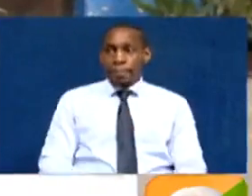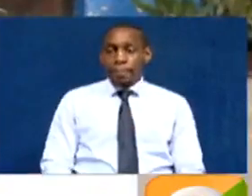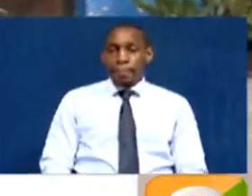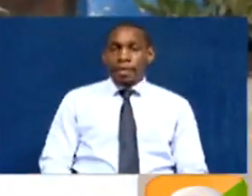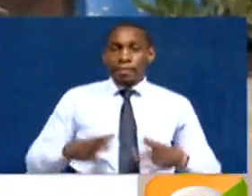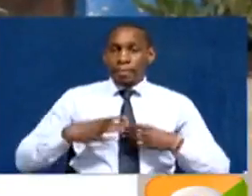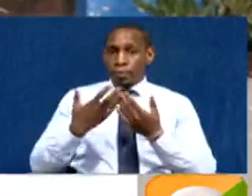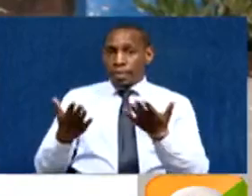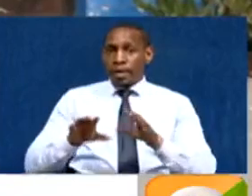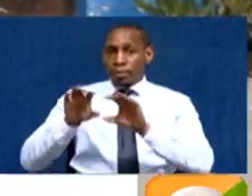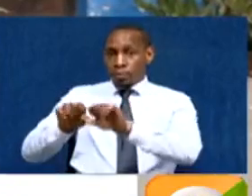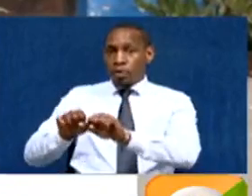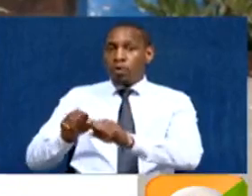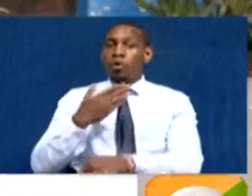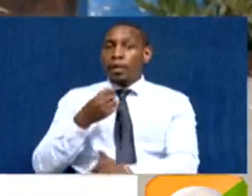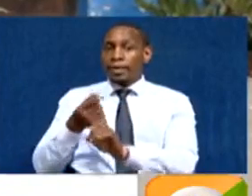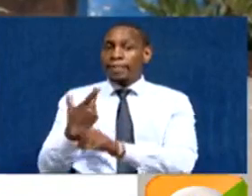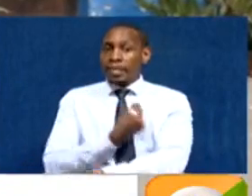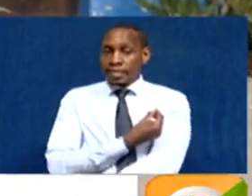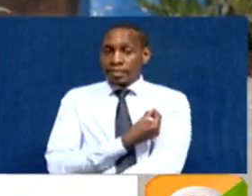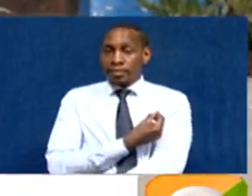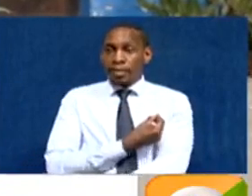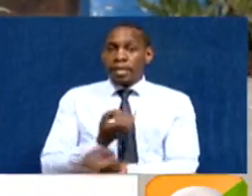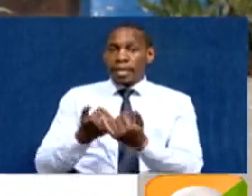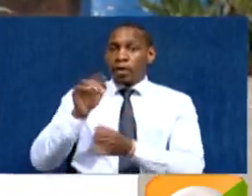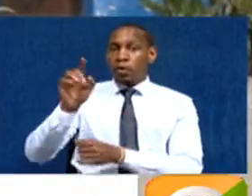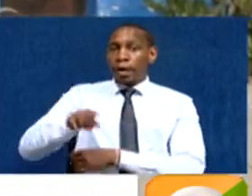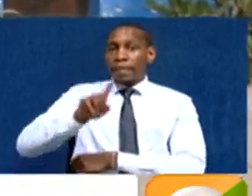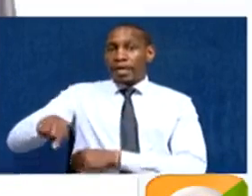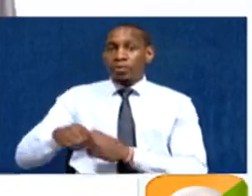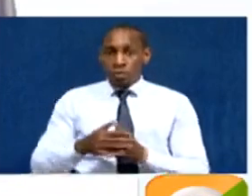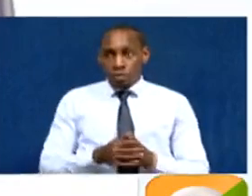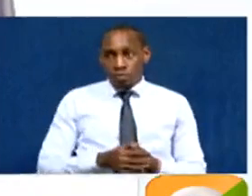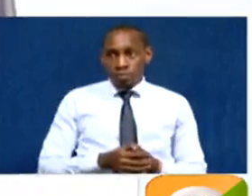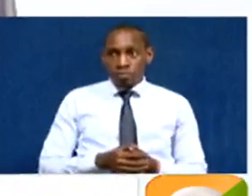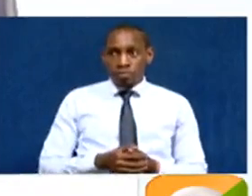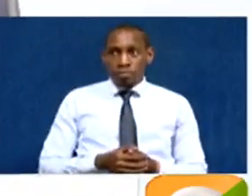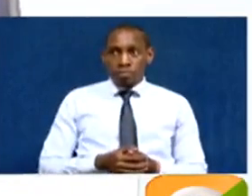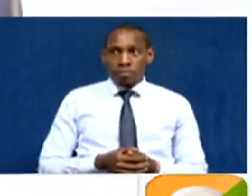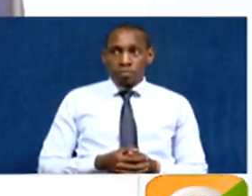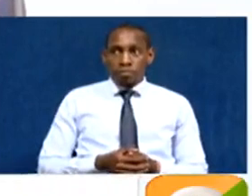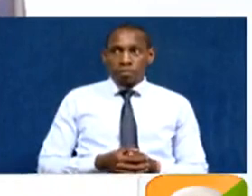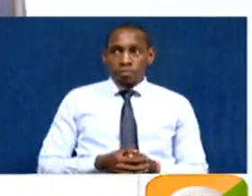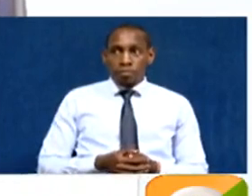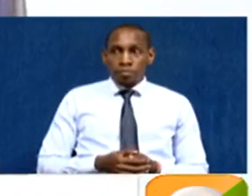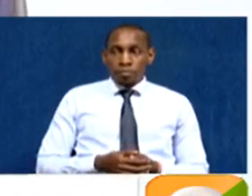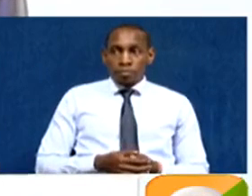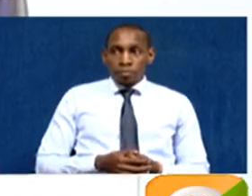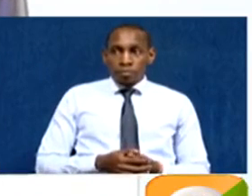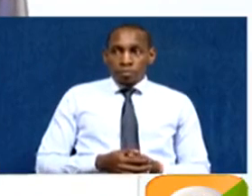Wale ambao walikuwa wamefanya booking ya vaccination, wamefanya cancel, wali cancel. The measures that were announced